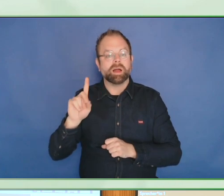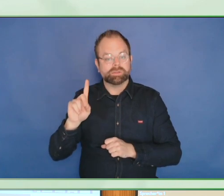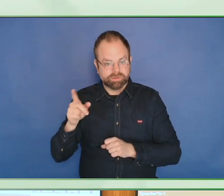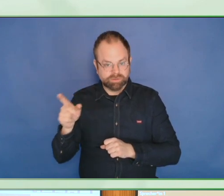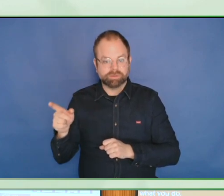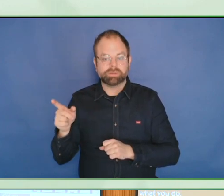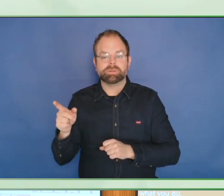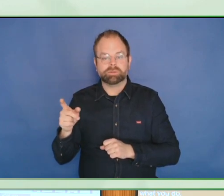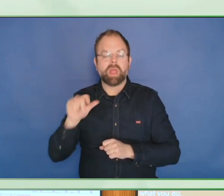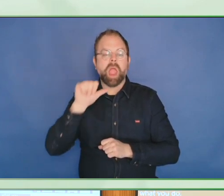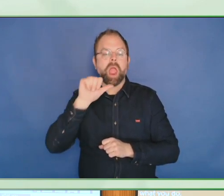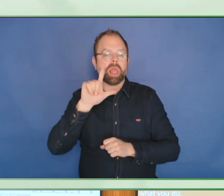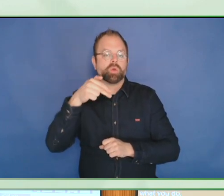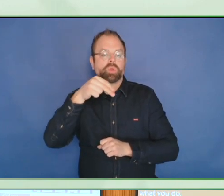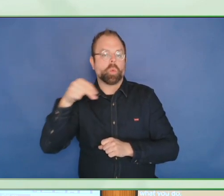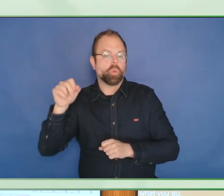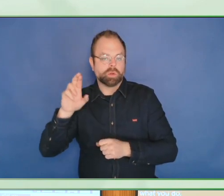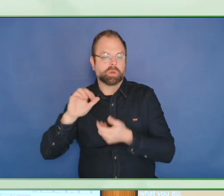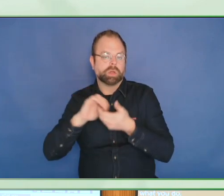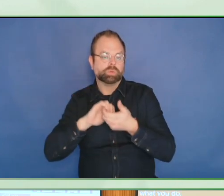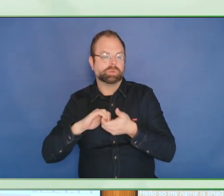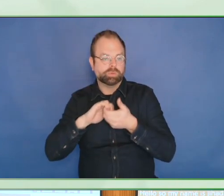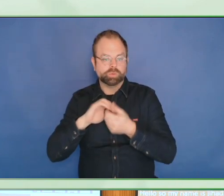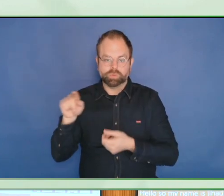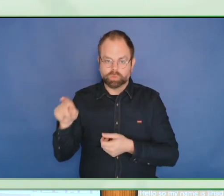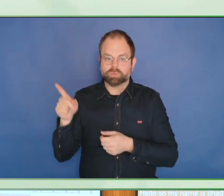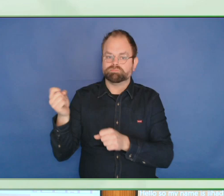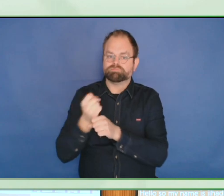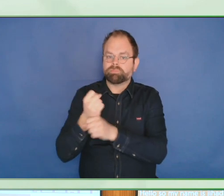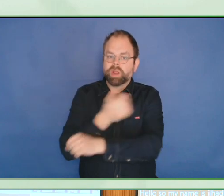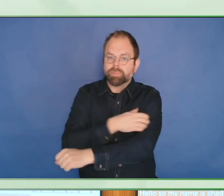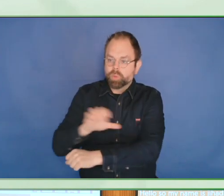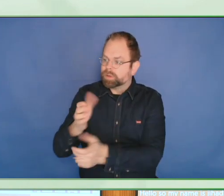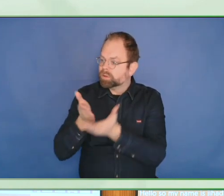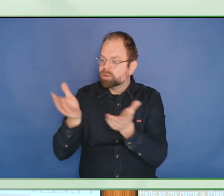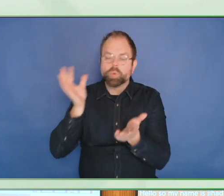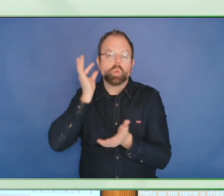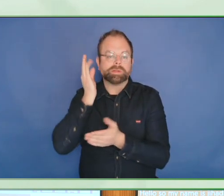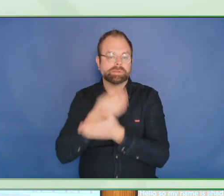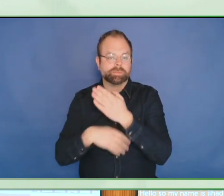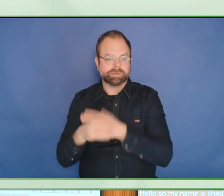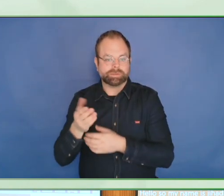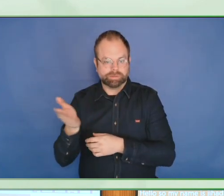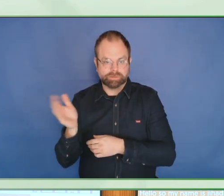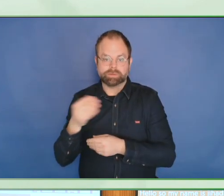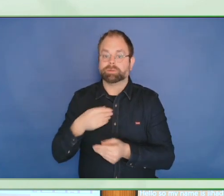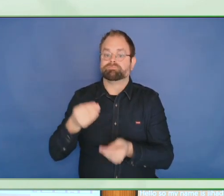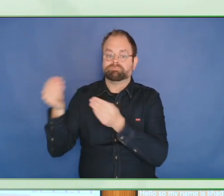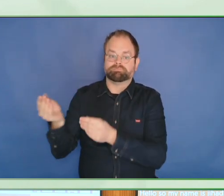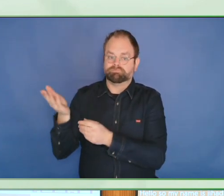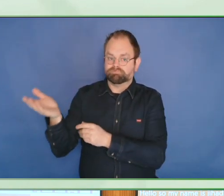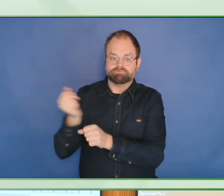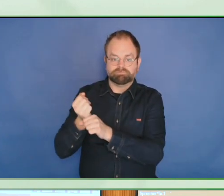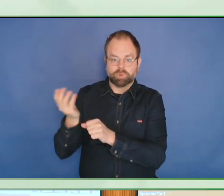Hello, so my name is Jihad, and I am honored to present ALNOUR Association today and share the